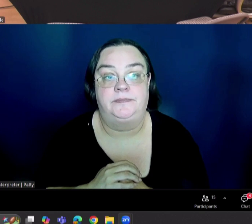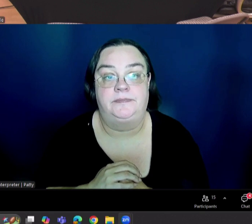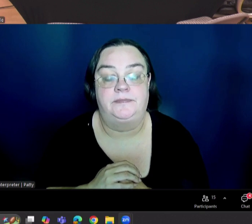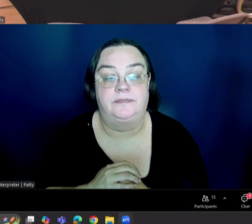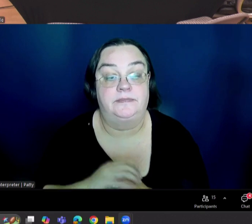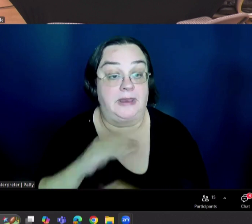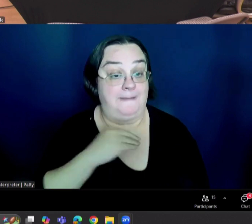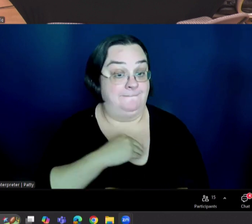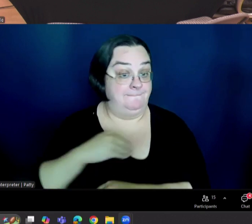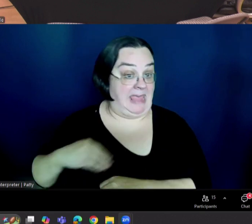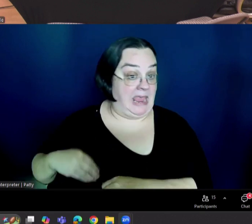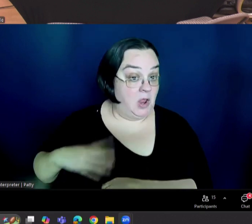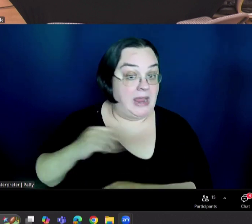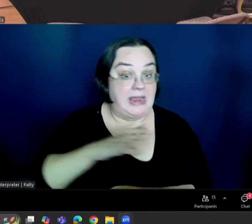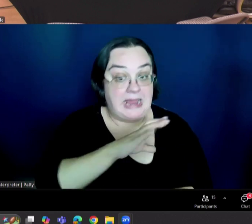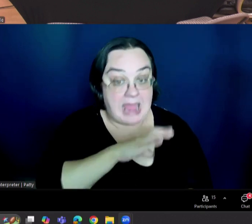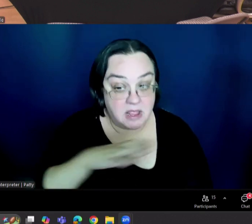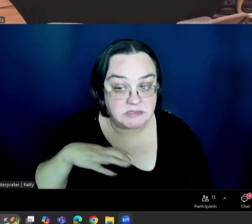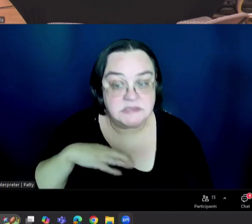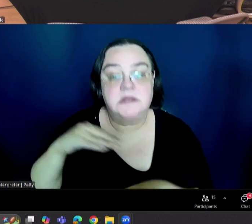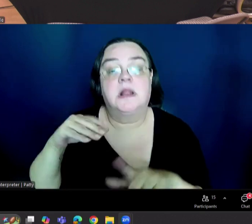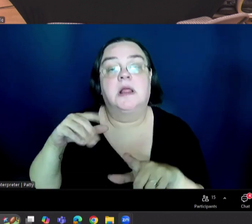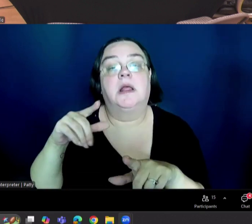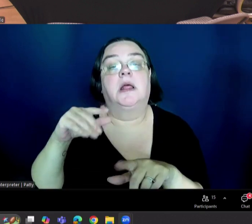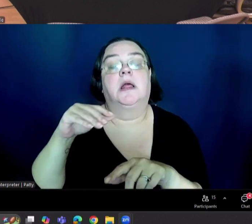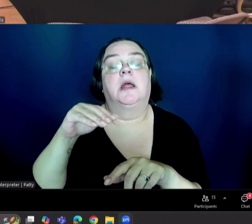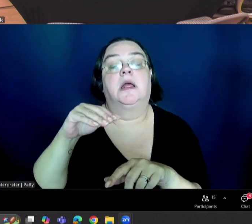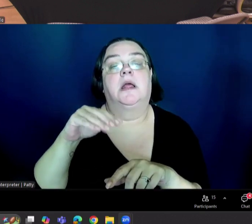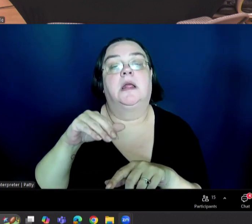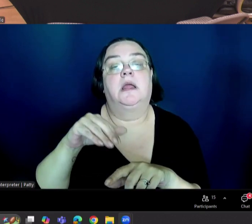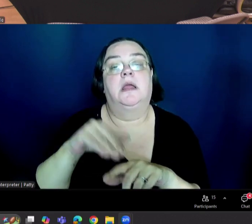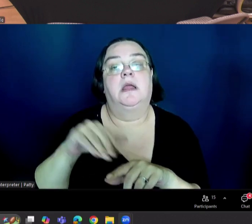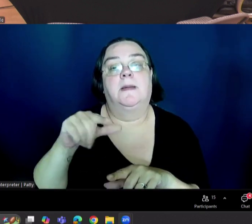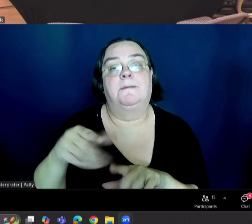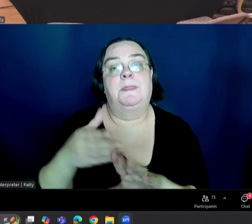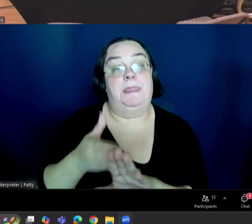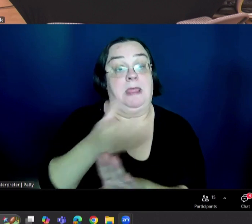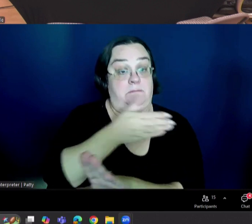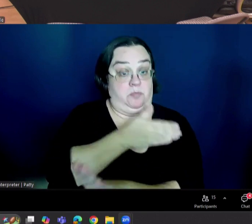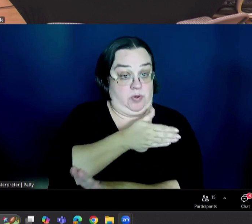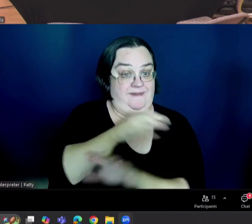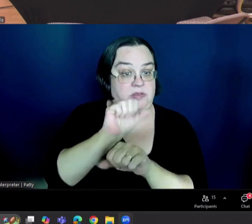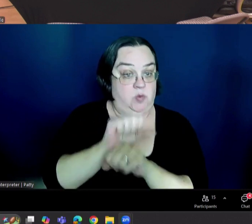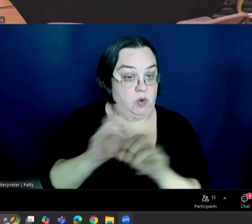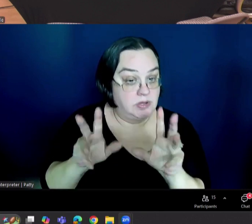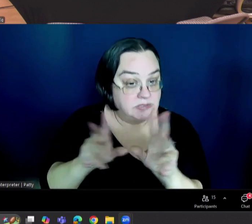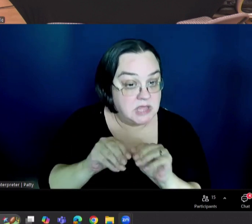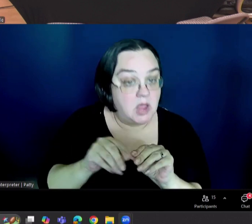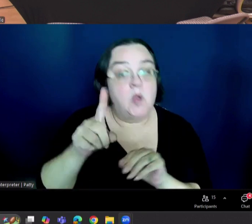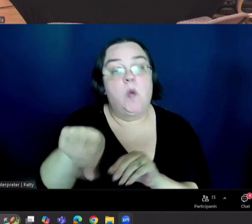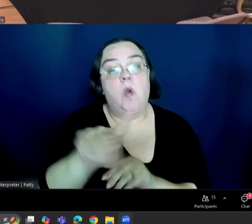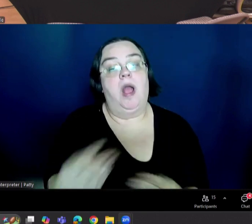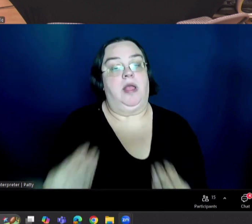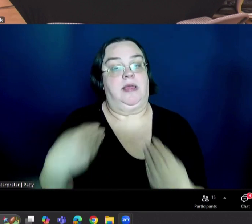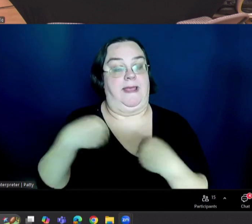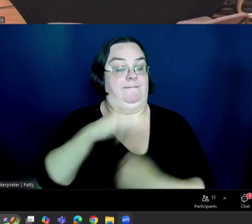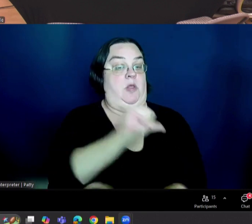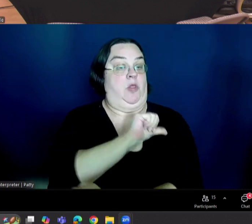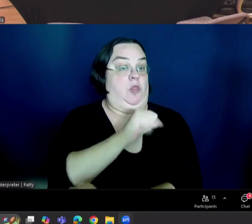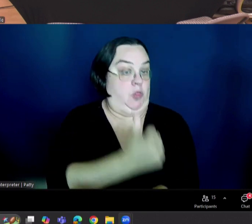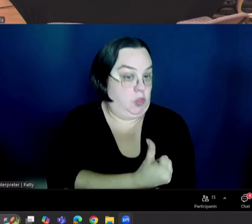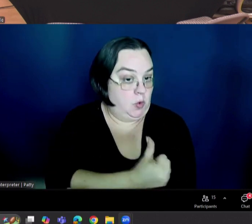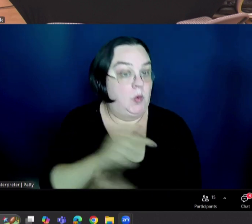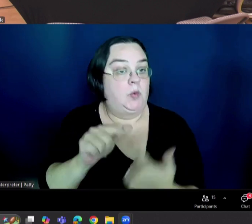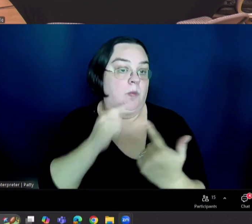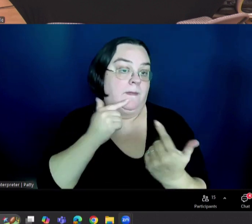Mayor and Council, at the previous work session, you all gave me the authority to move forward